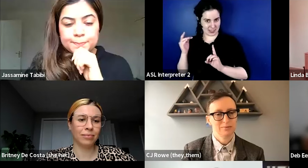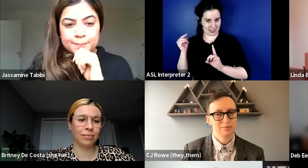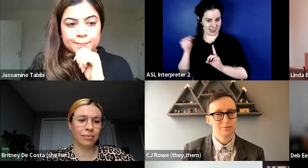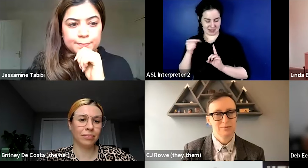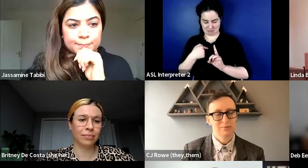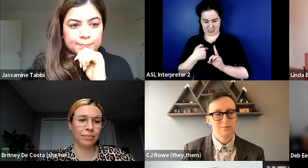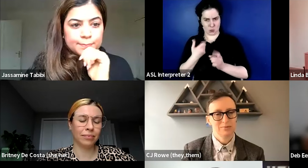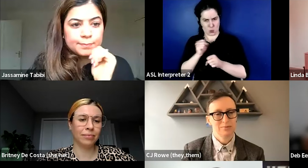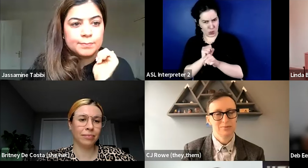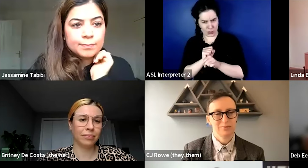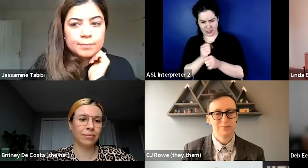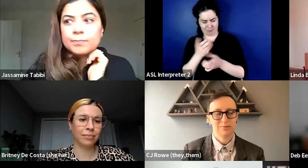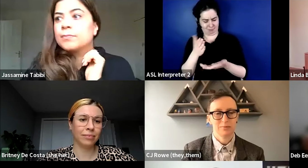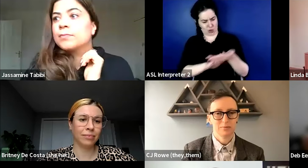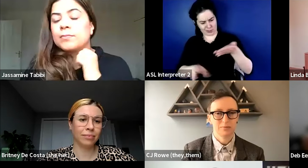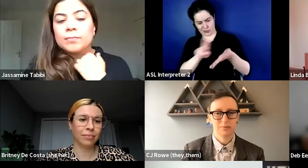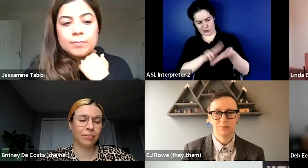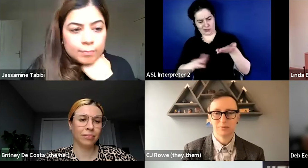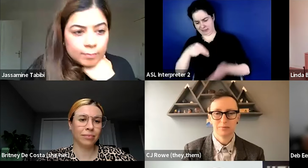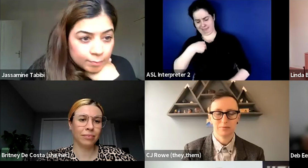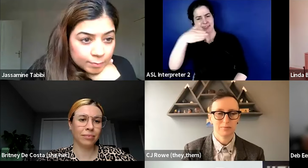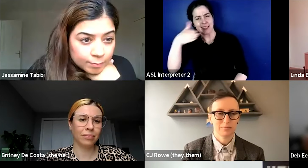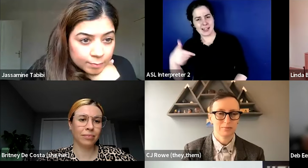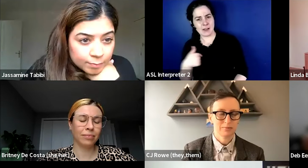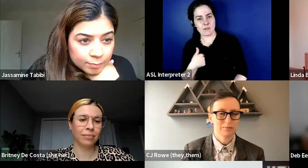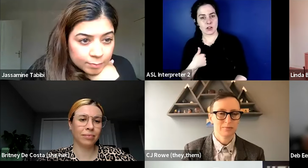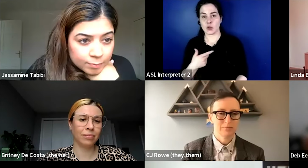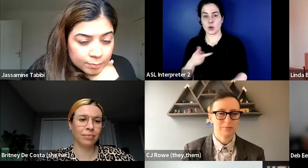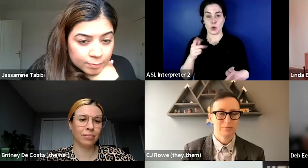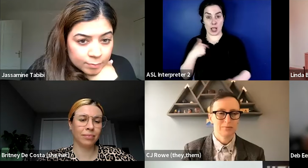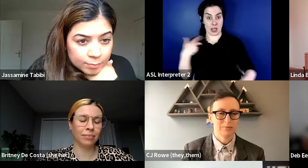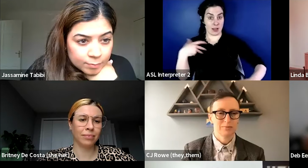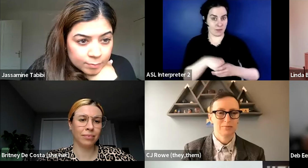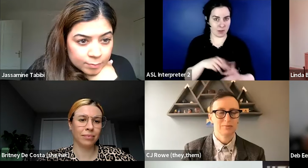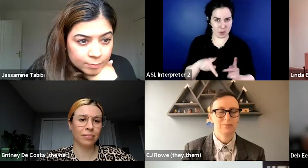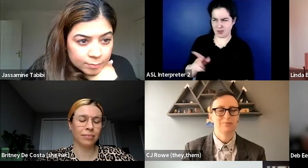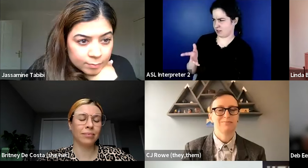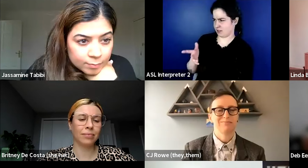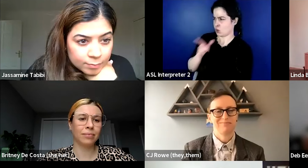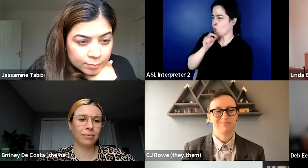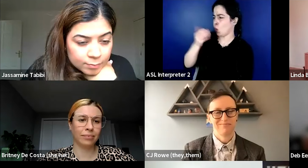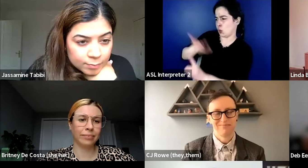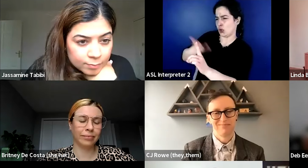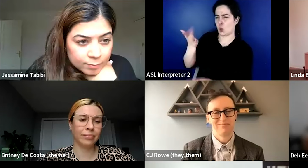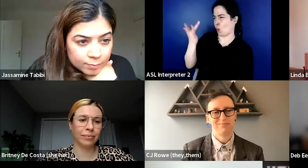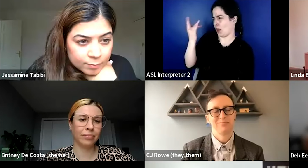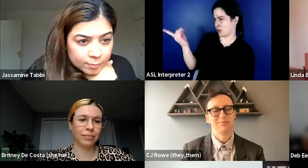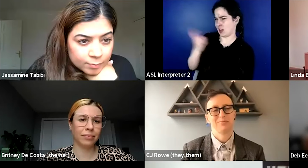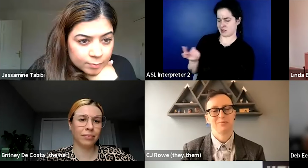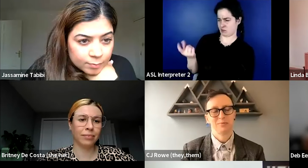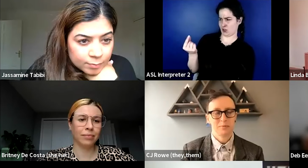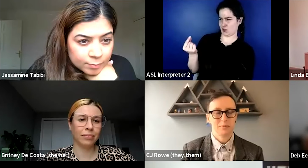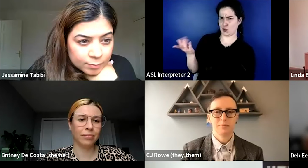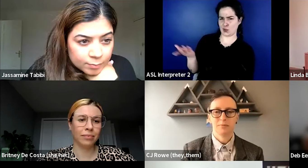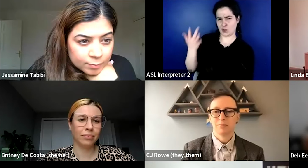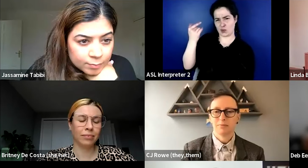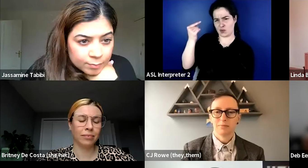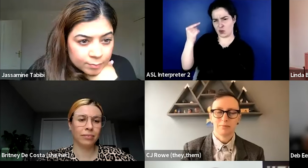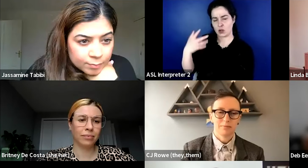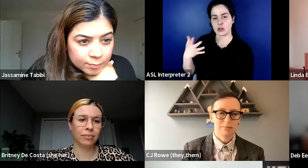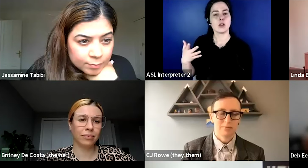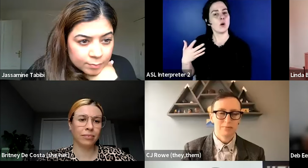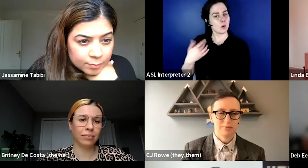college before, coming in and people were like, well, who are you to ask this question? Or what are you doing here kind of thing, or we have a